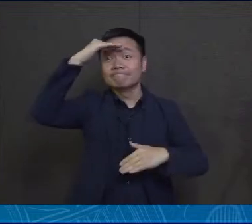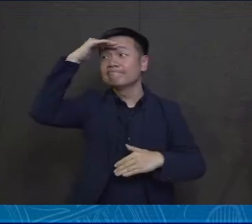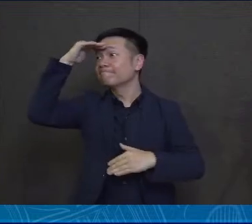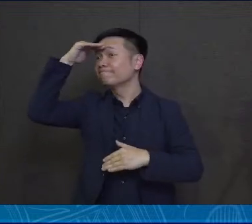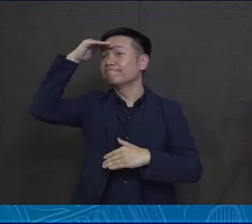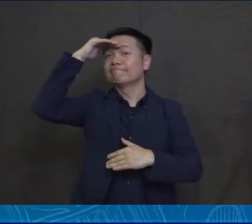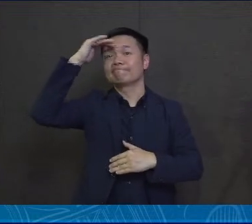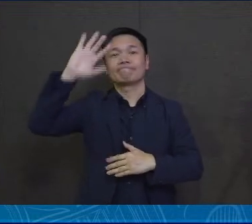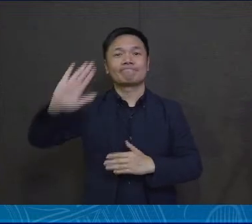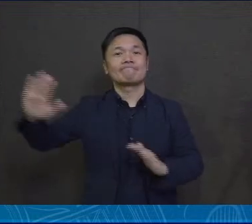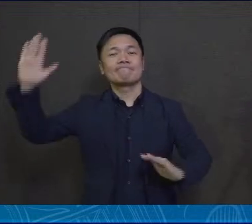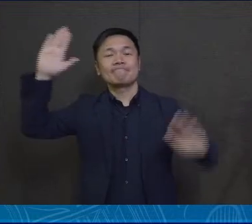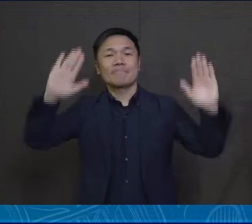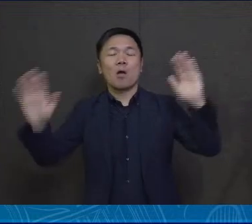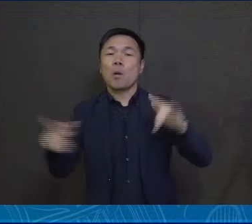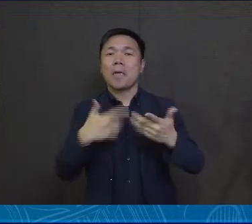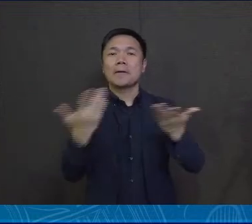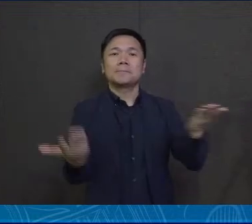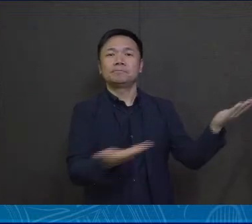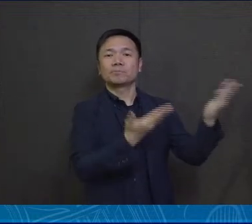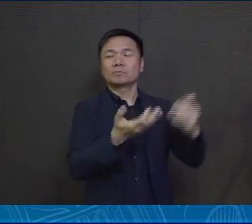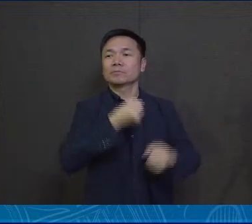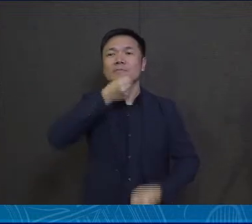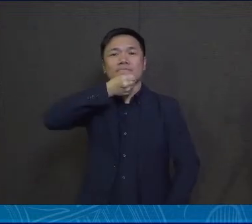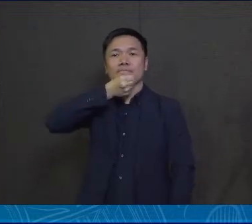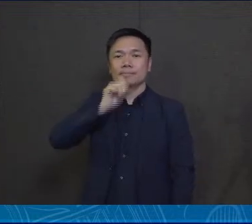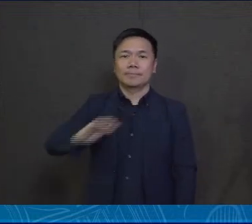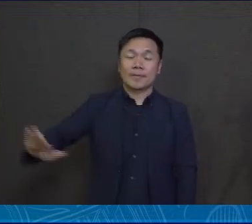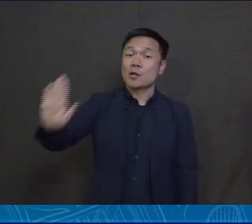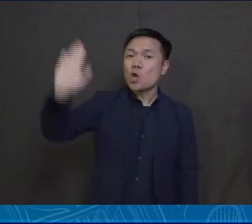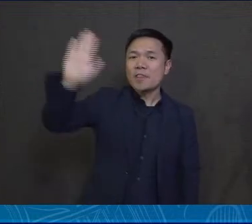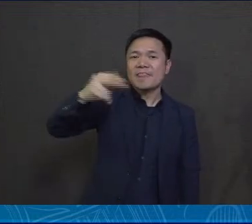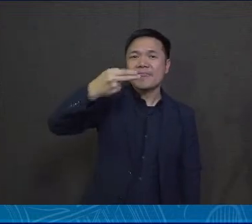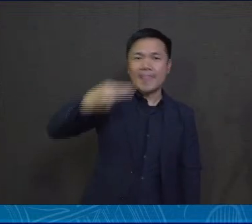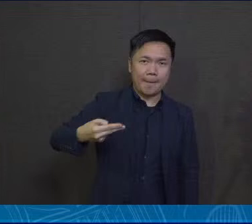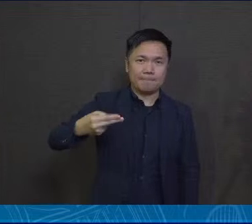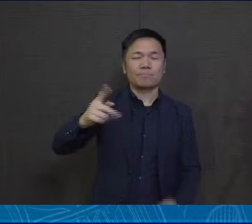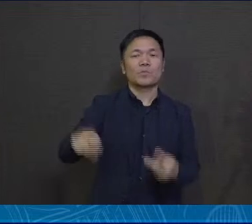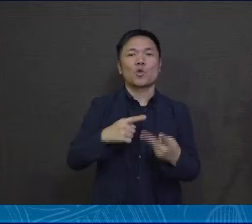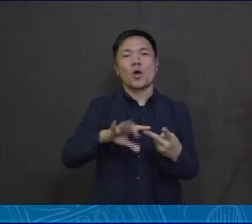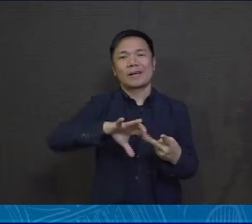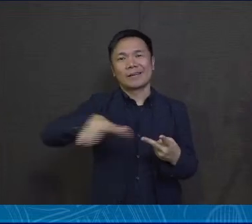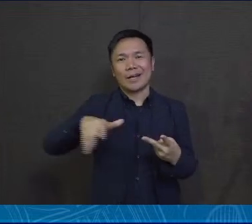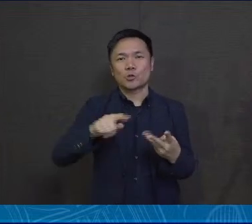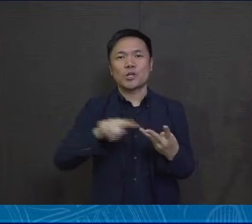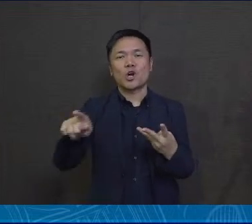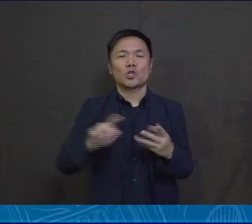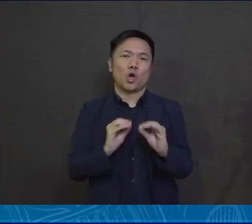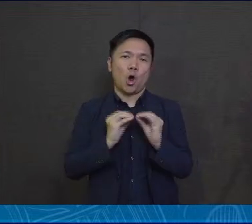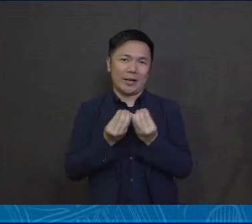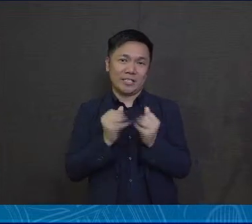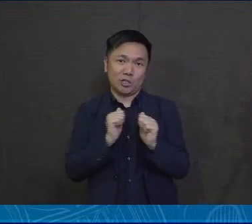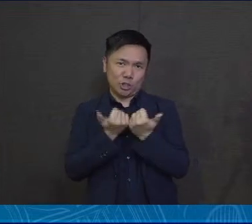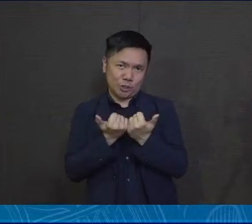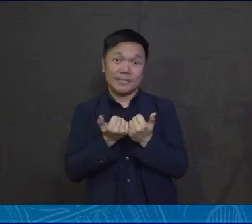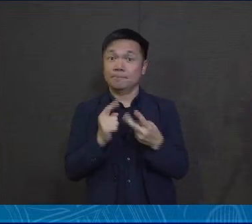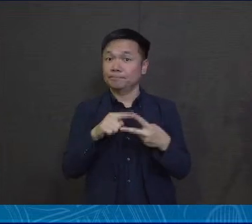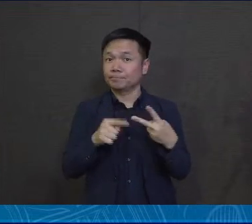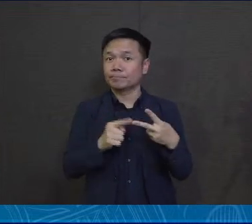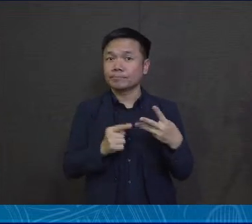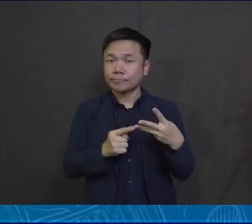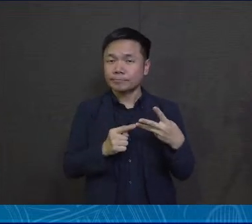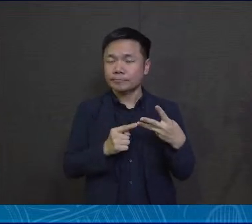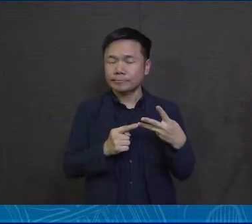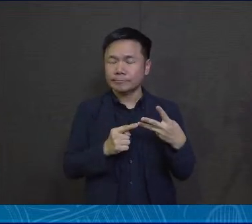have microphones in the middle. If you can briefly introduce your name, country, or the agency that you represent,